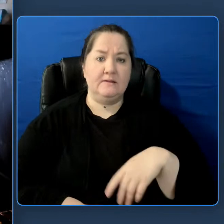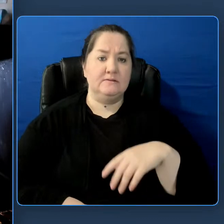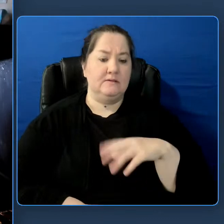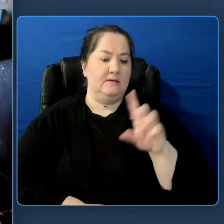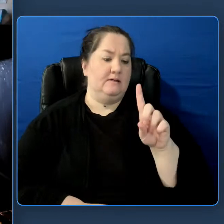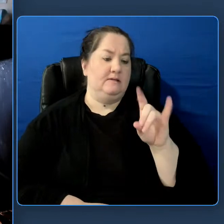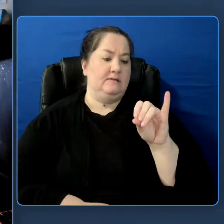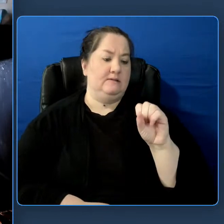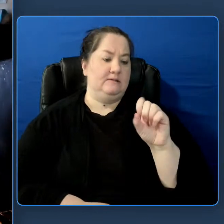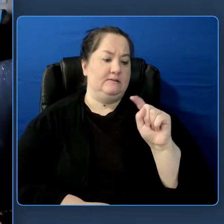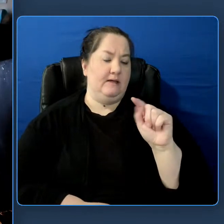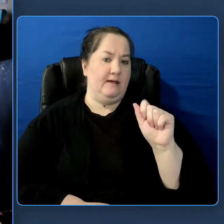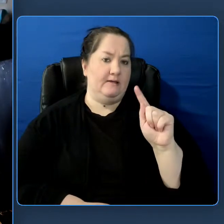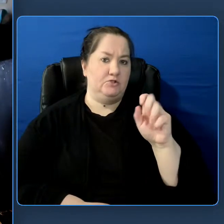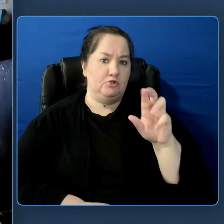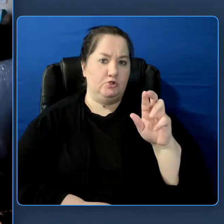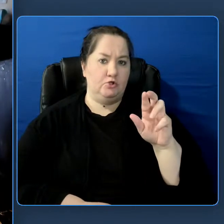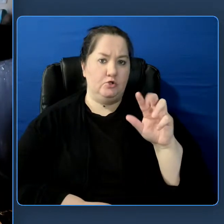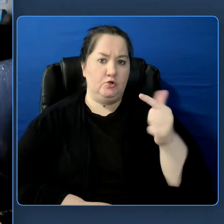Disastergroup.us.